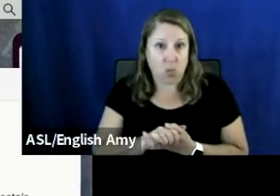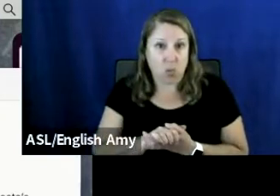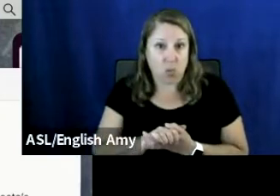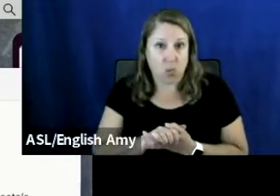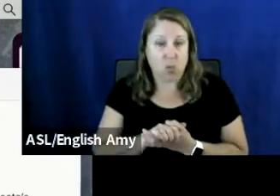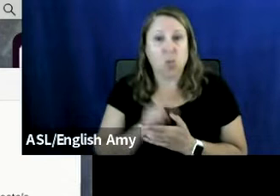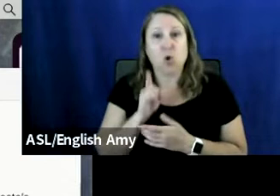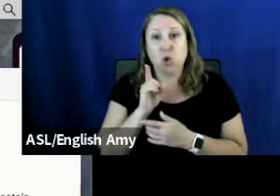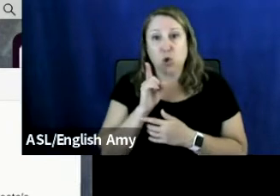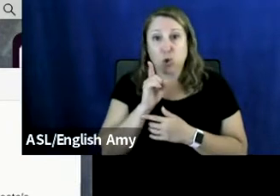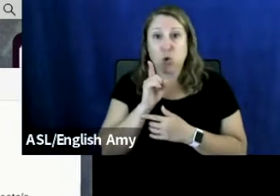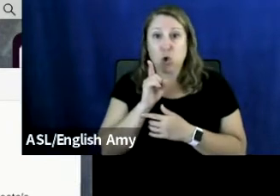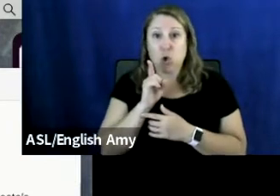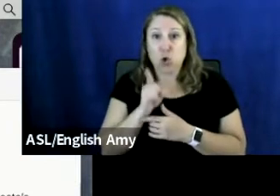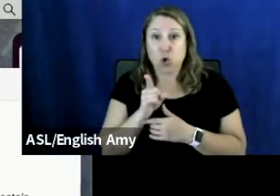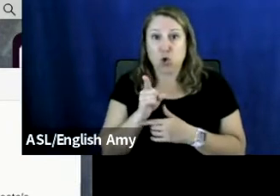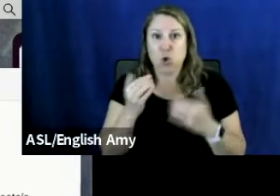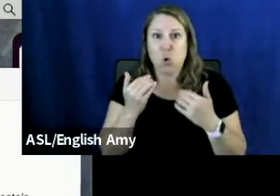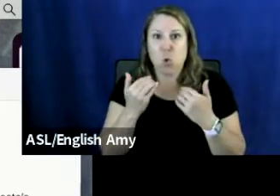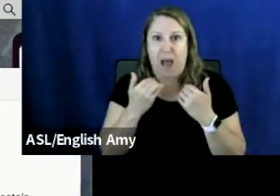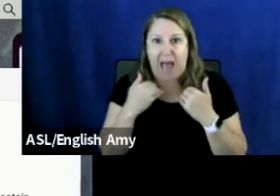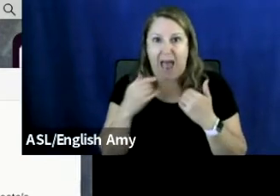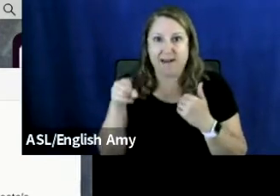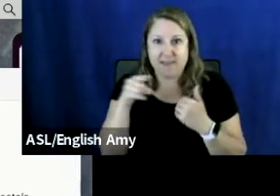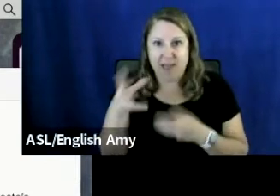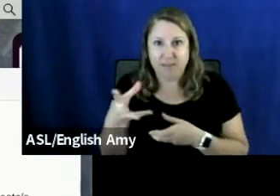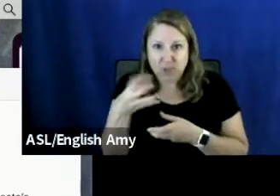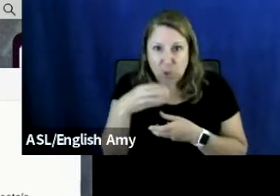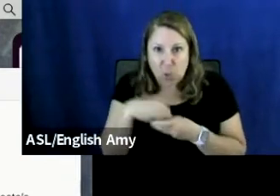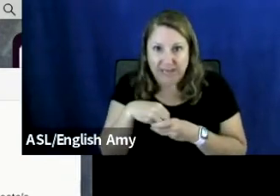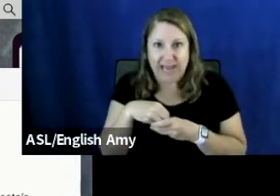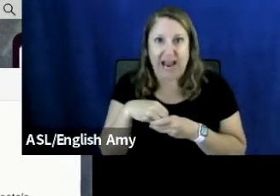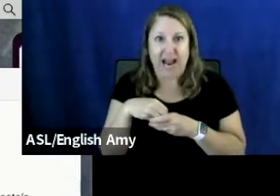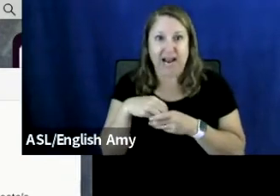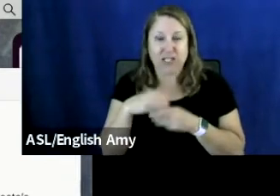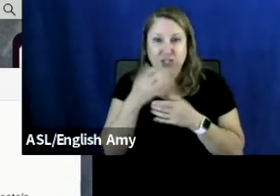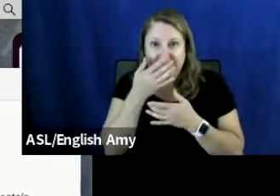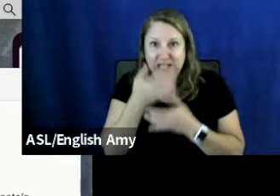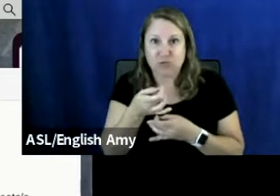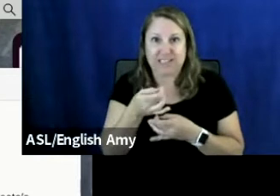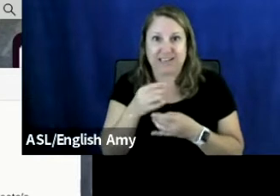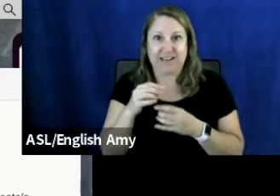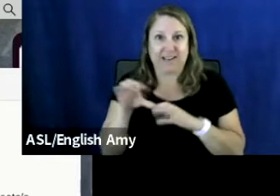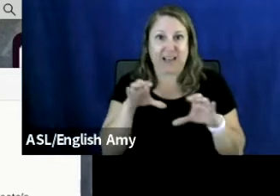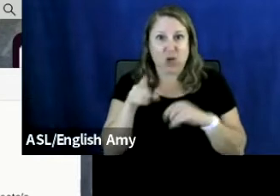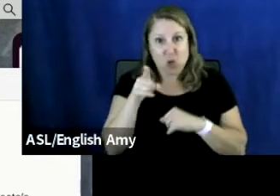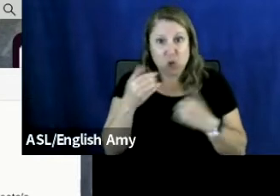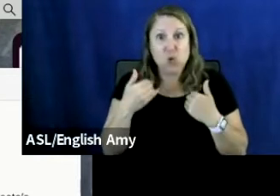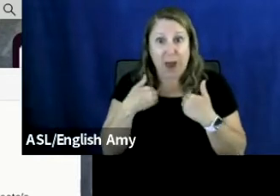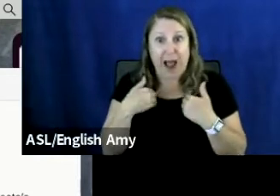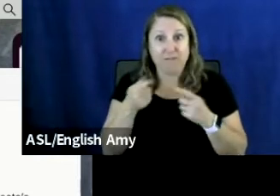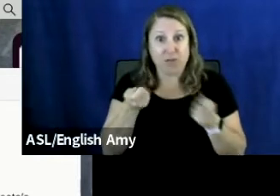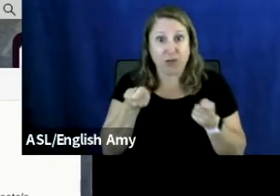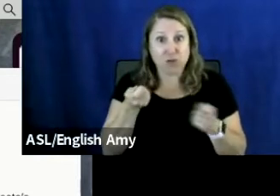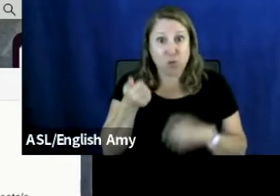like you had them, they were so engaged and so into the activity. It's like you have the control. So at that